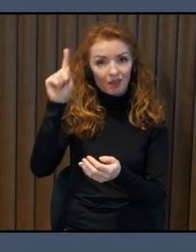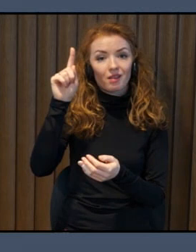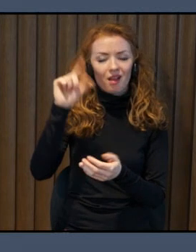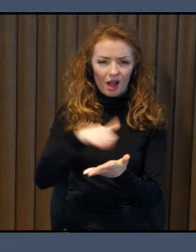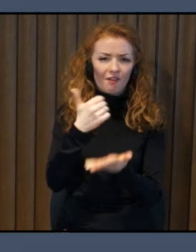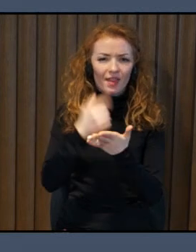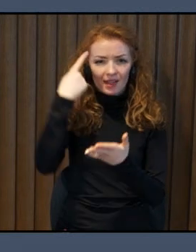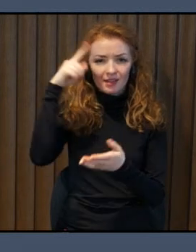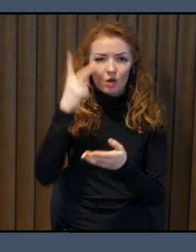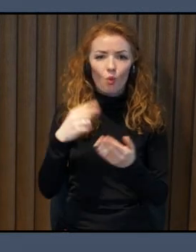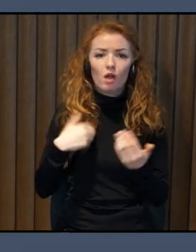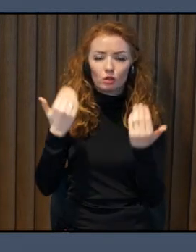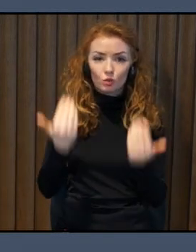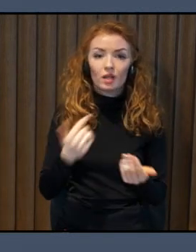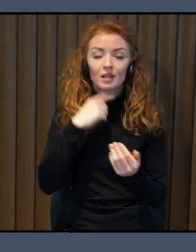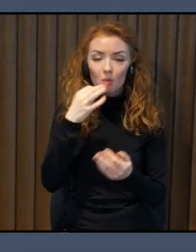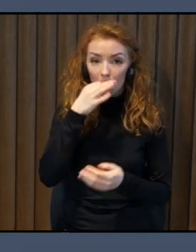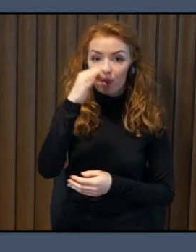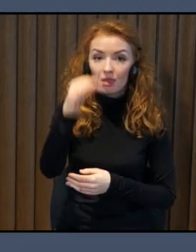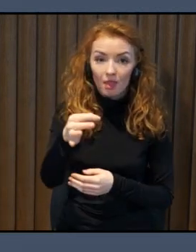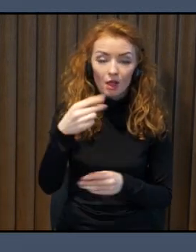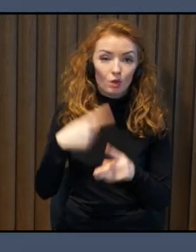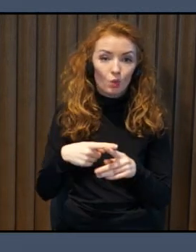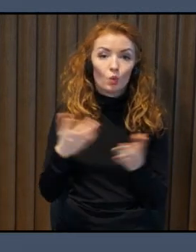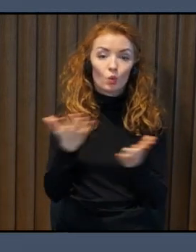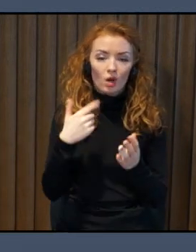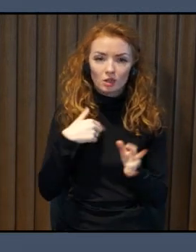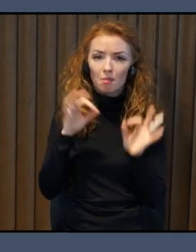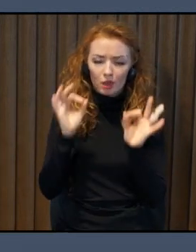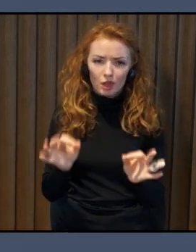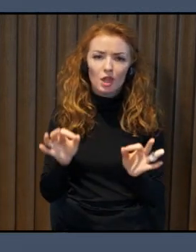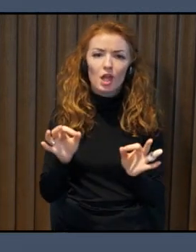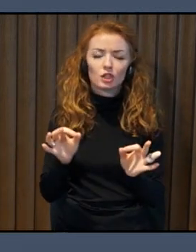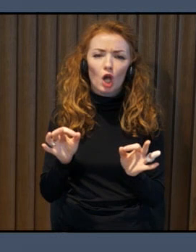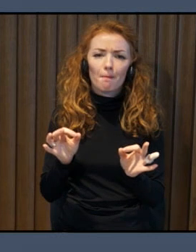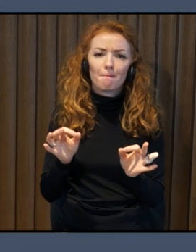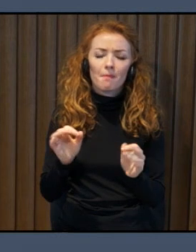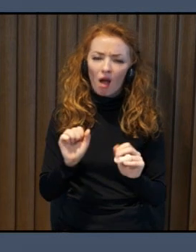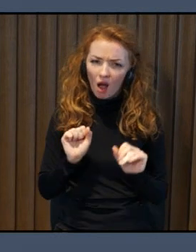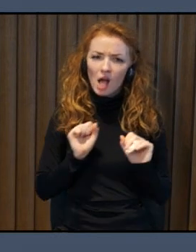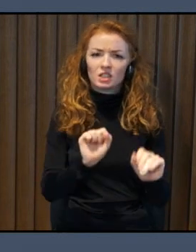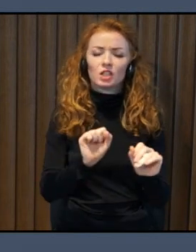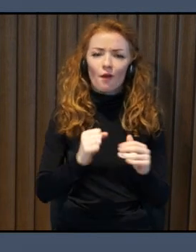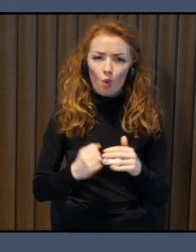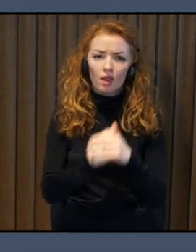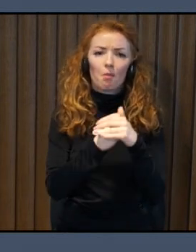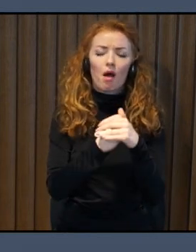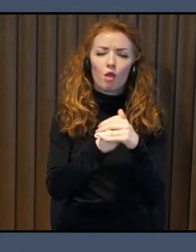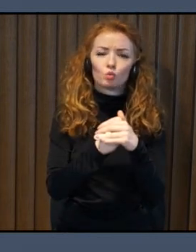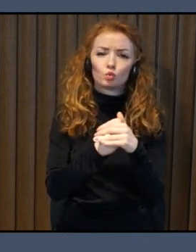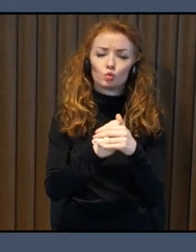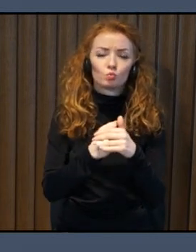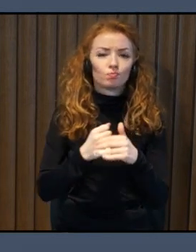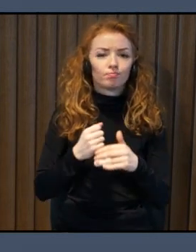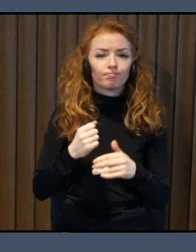Things change, and we get to the main idea I wanted to emphasize, and I really stand